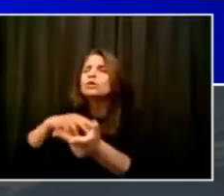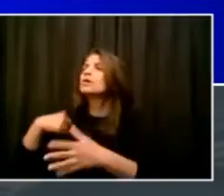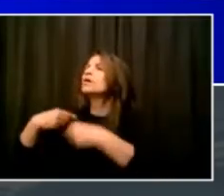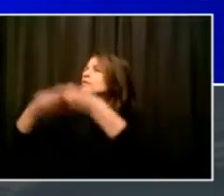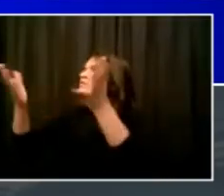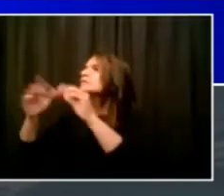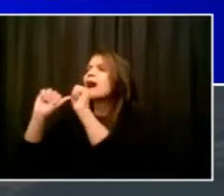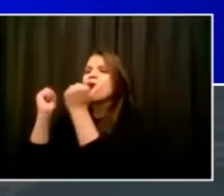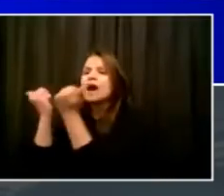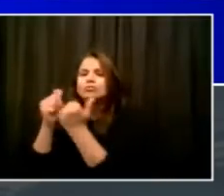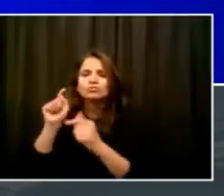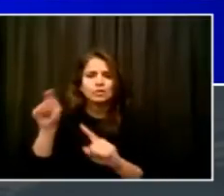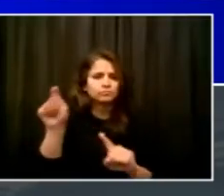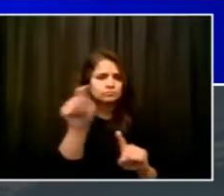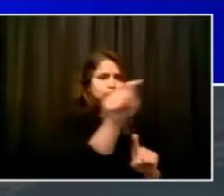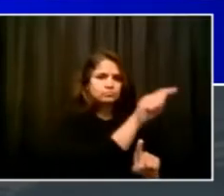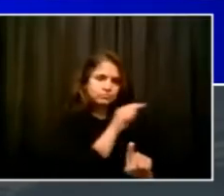So